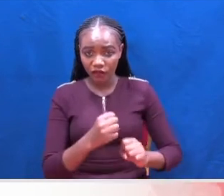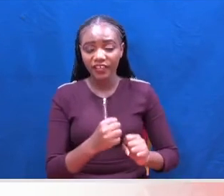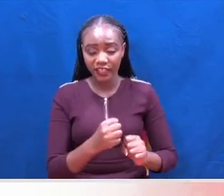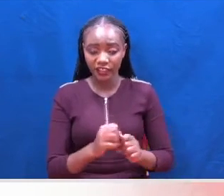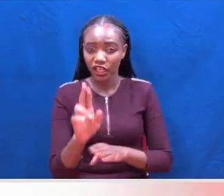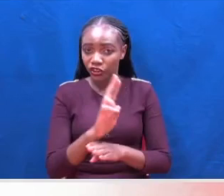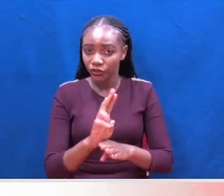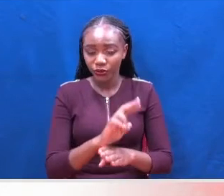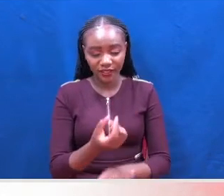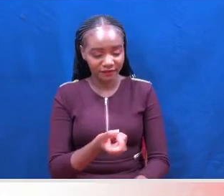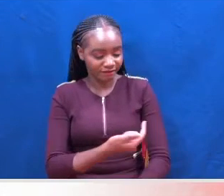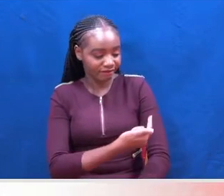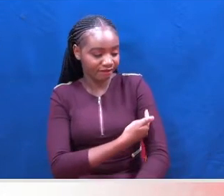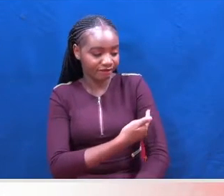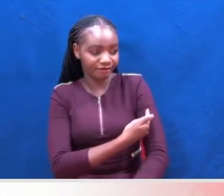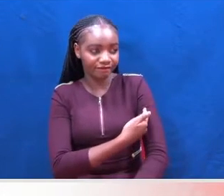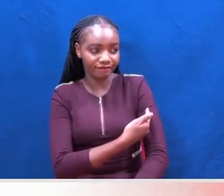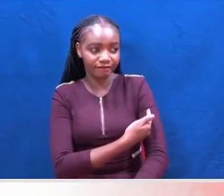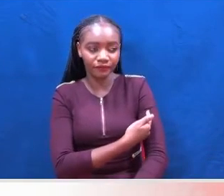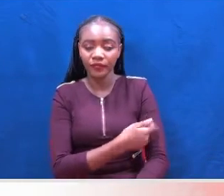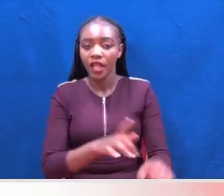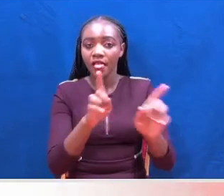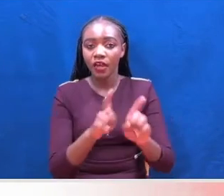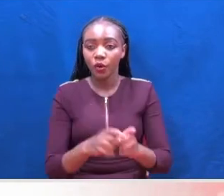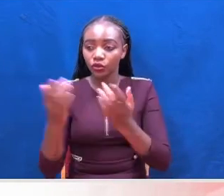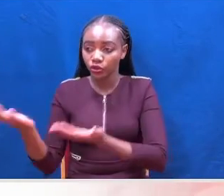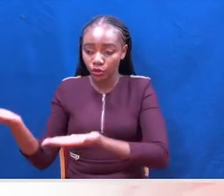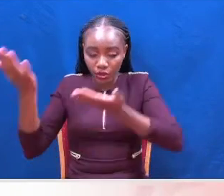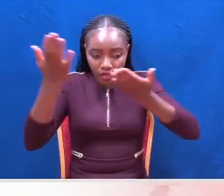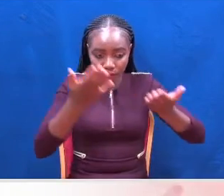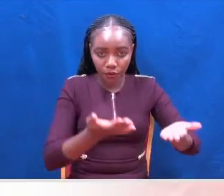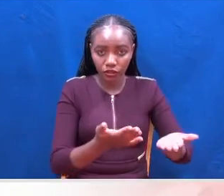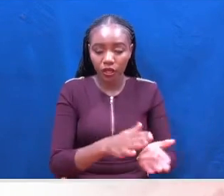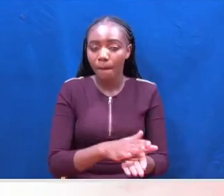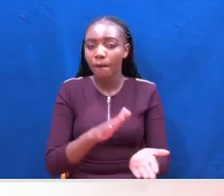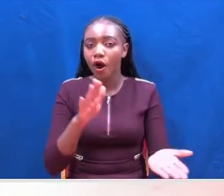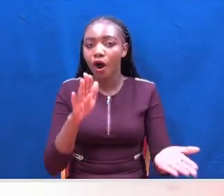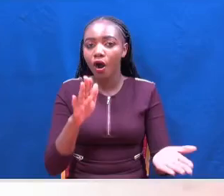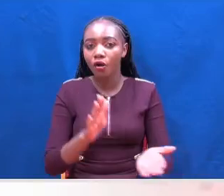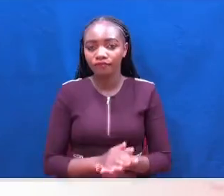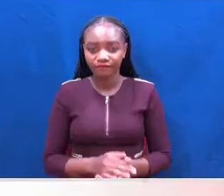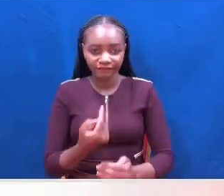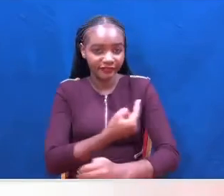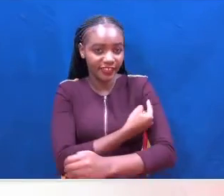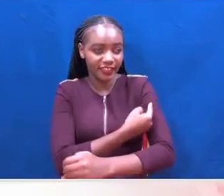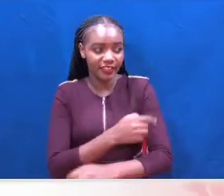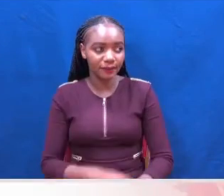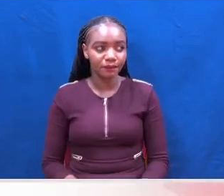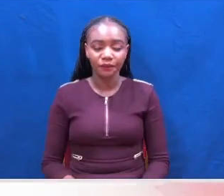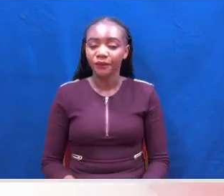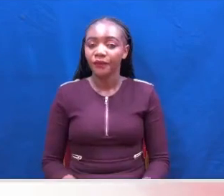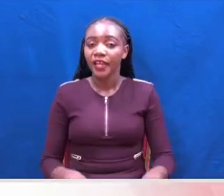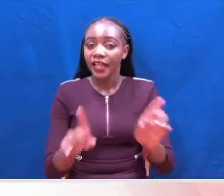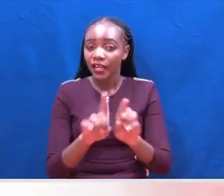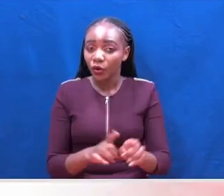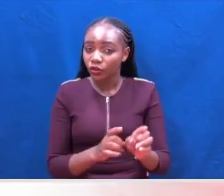expedite their own regulatory approval and to import and administer a vaccine. The Strategic